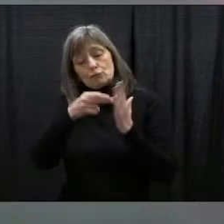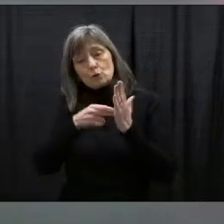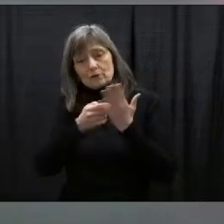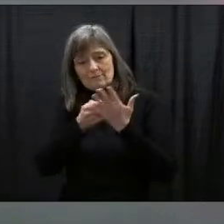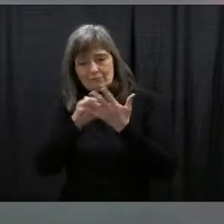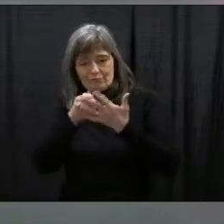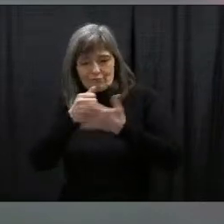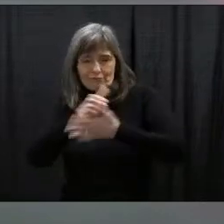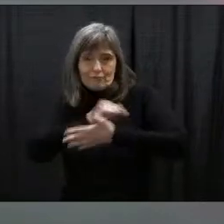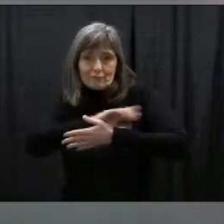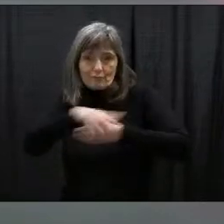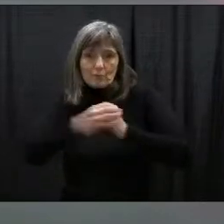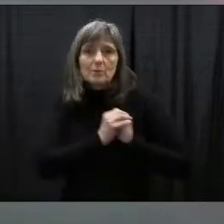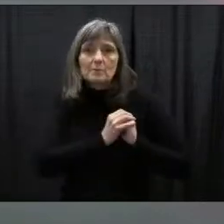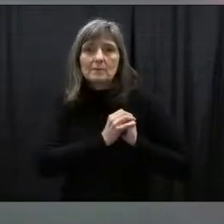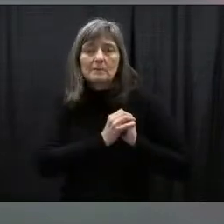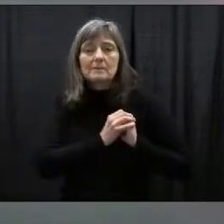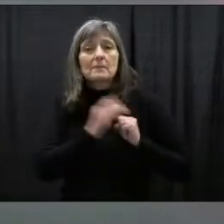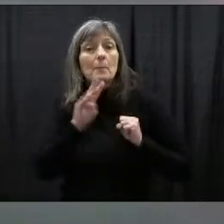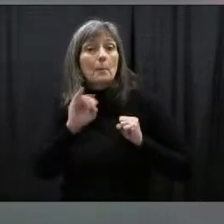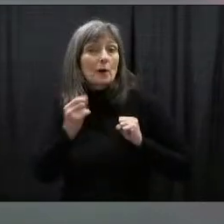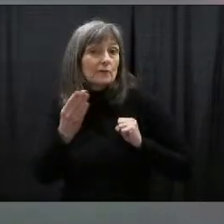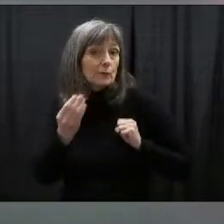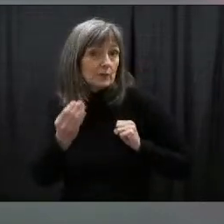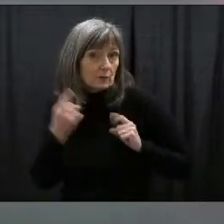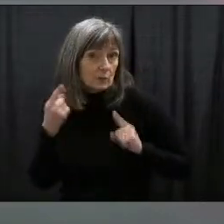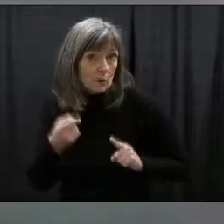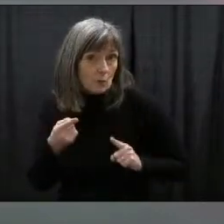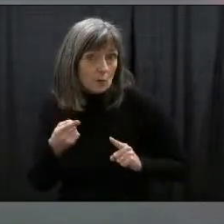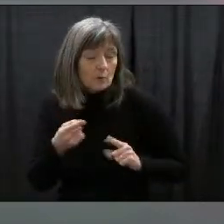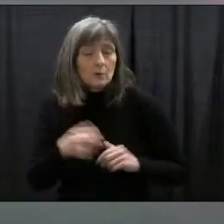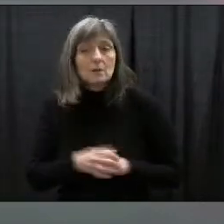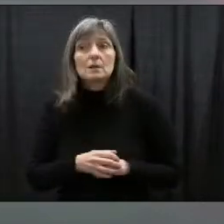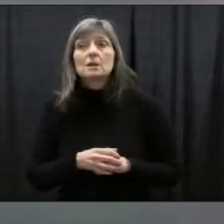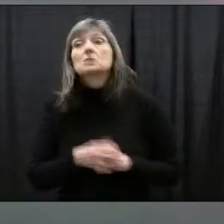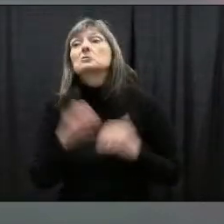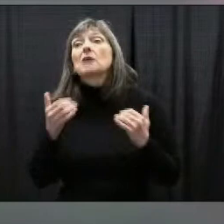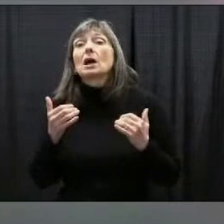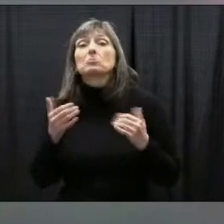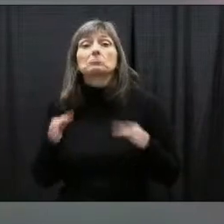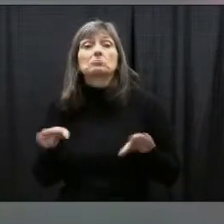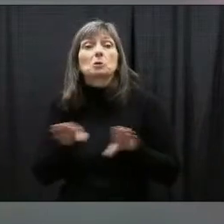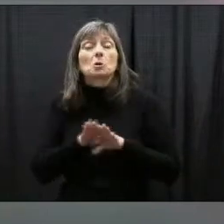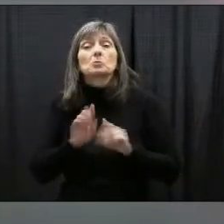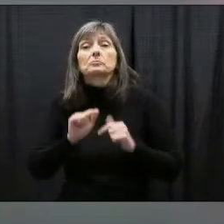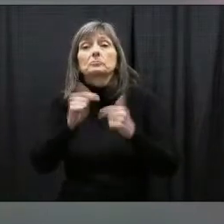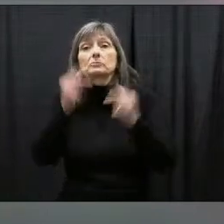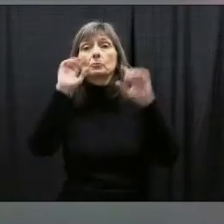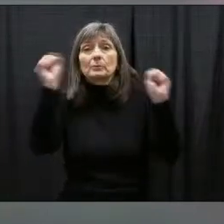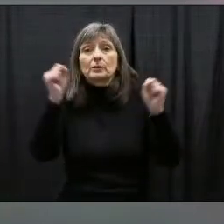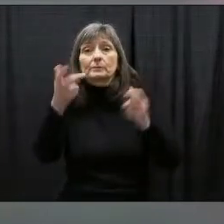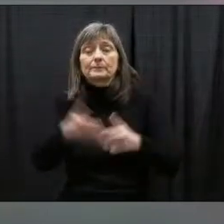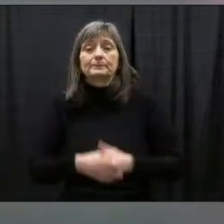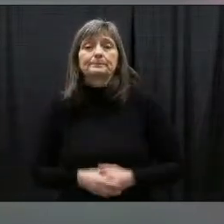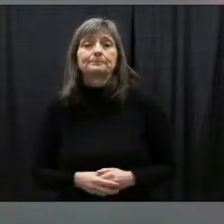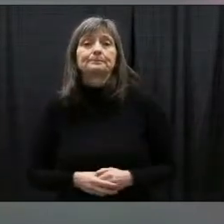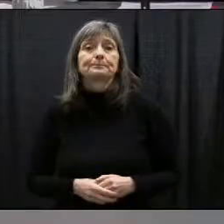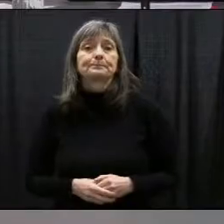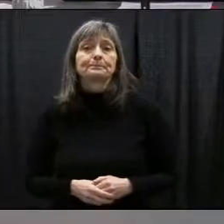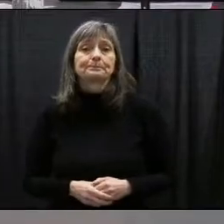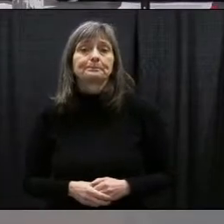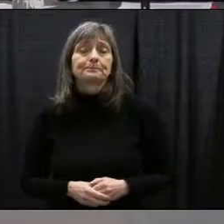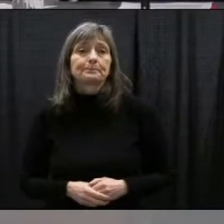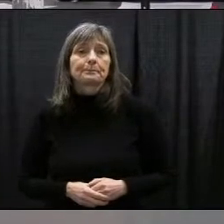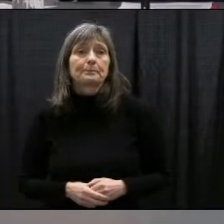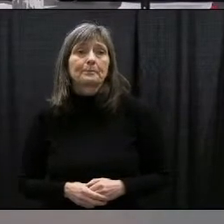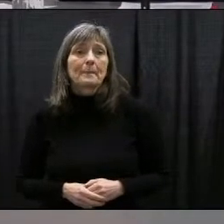14th of March. So with that, I'll close, Premier, and hand it back to you for the media.